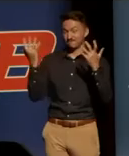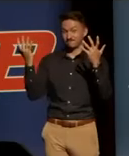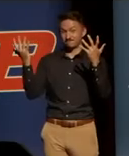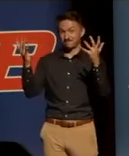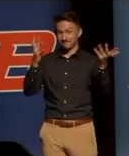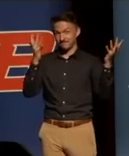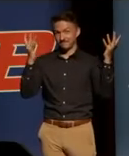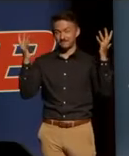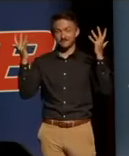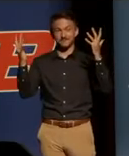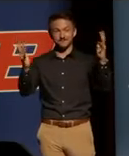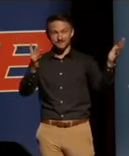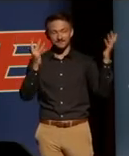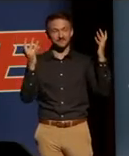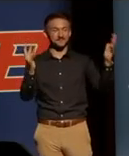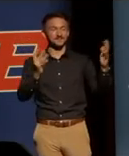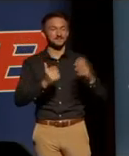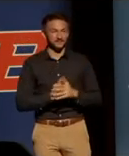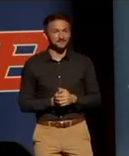Thank you.